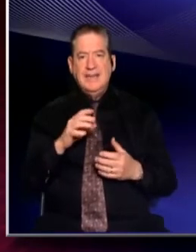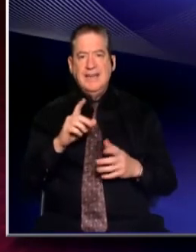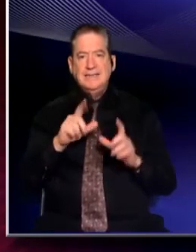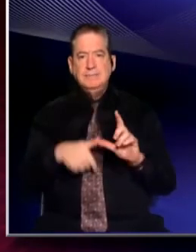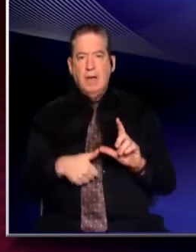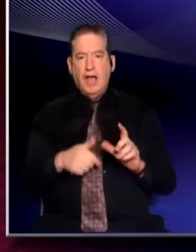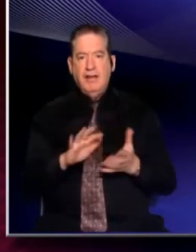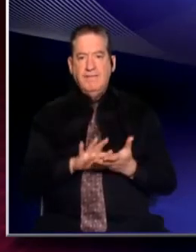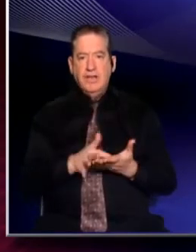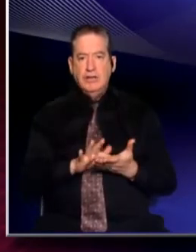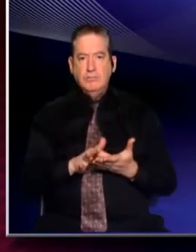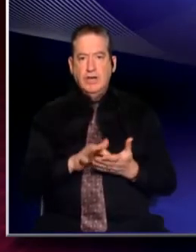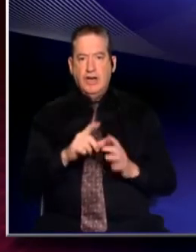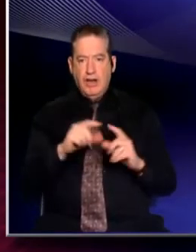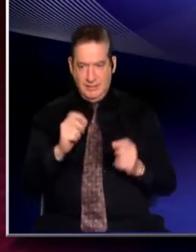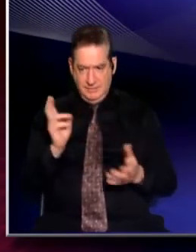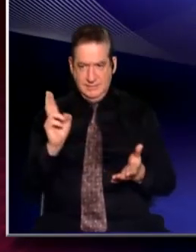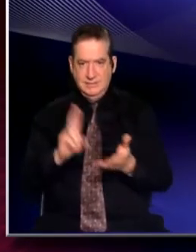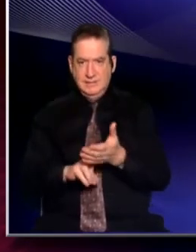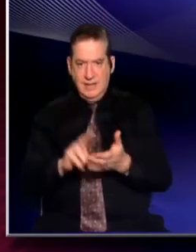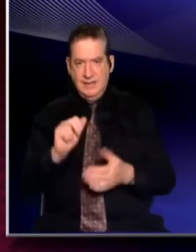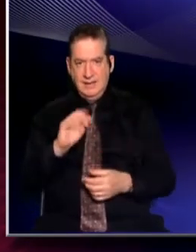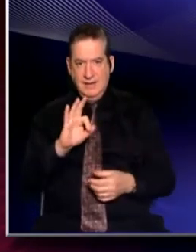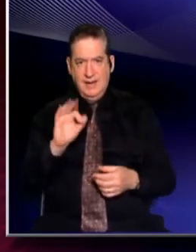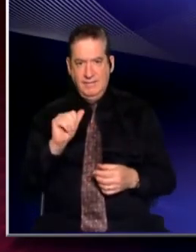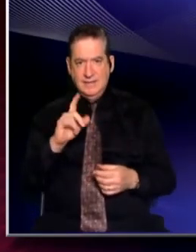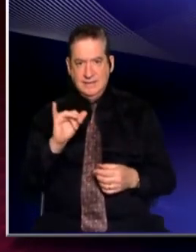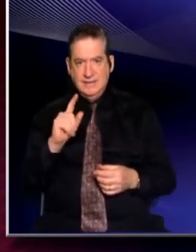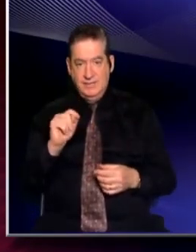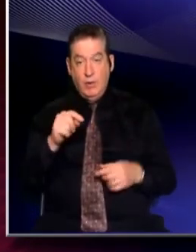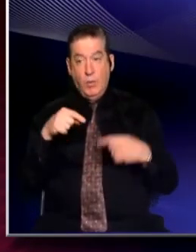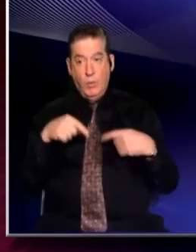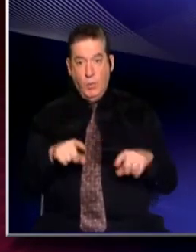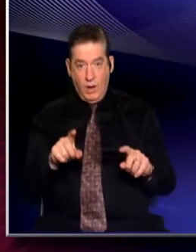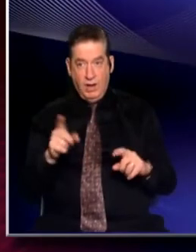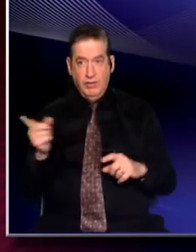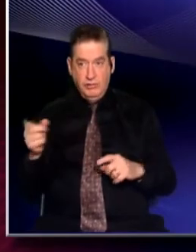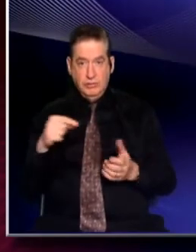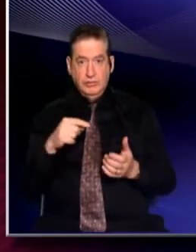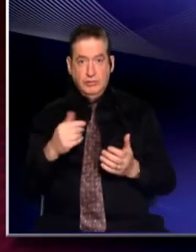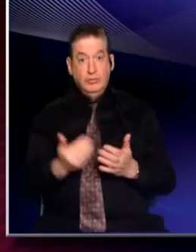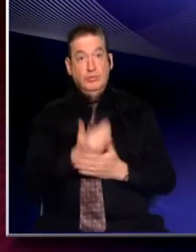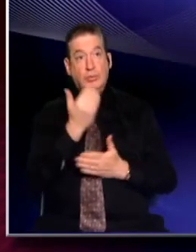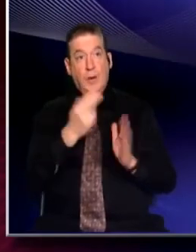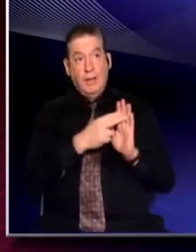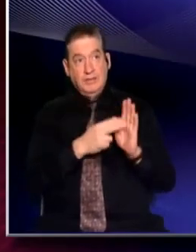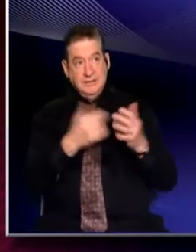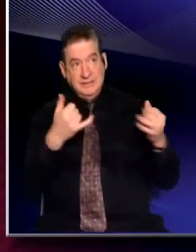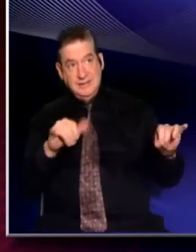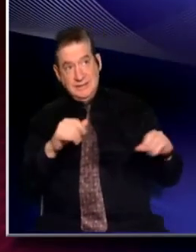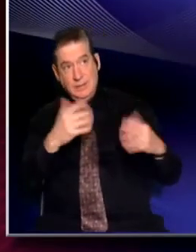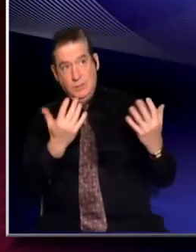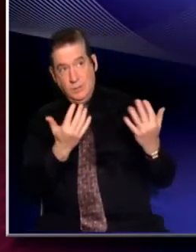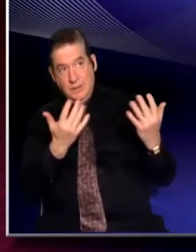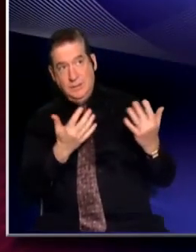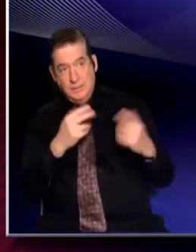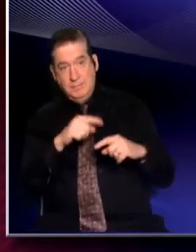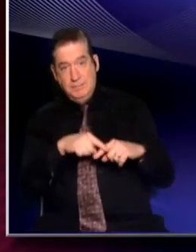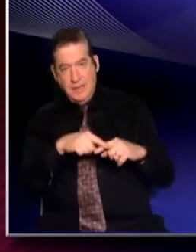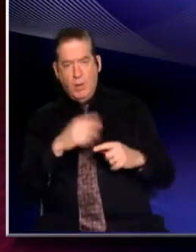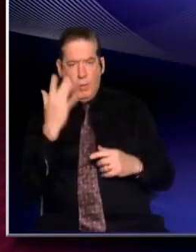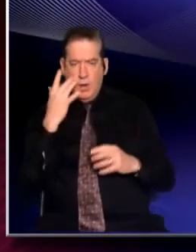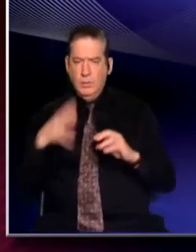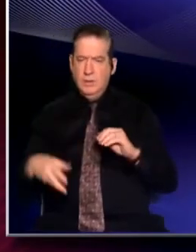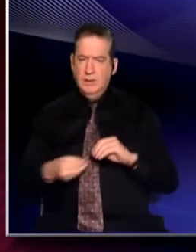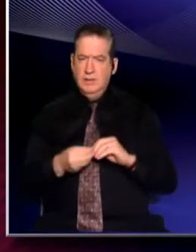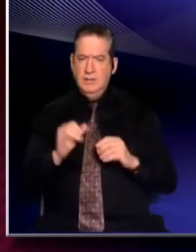can sign an affidavit that, you know, while their new application is pending. Why are we adding